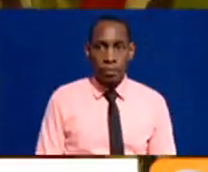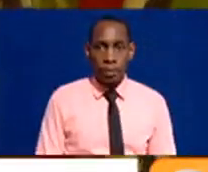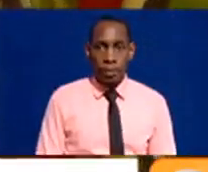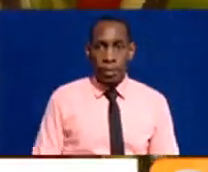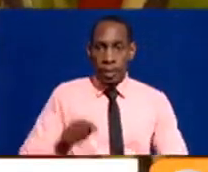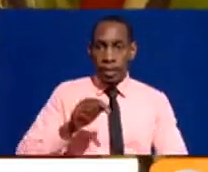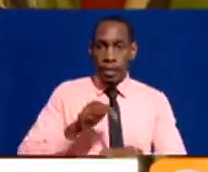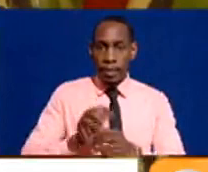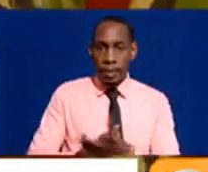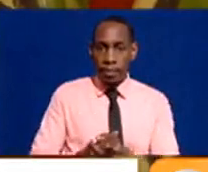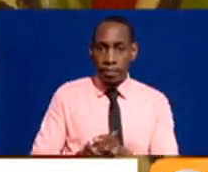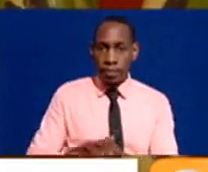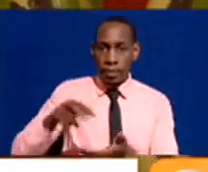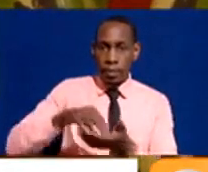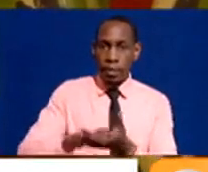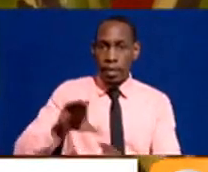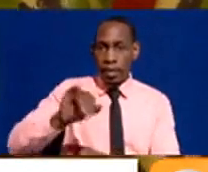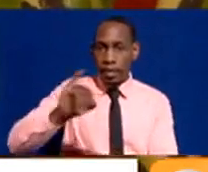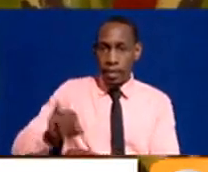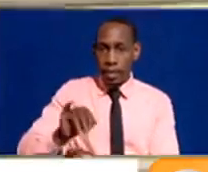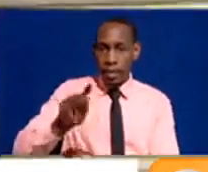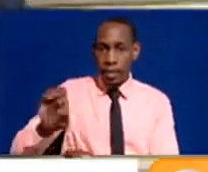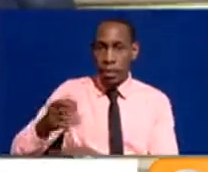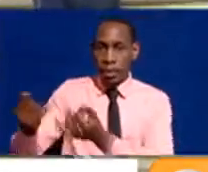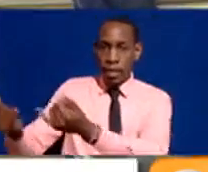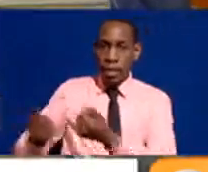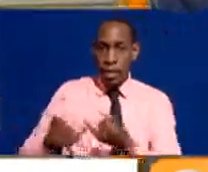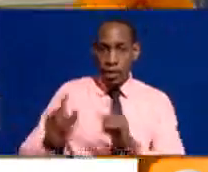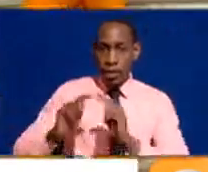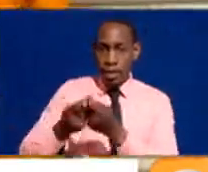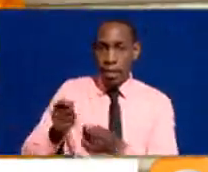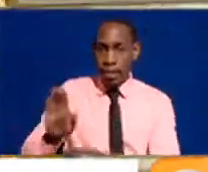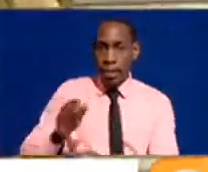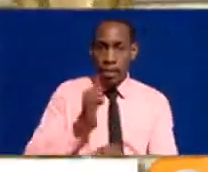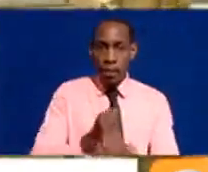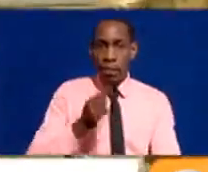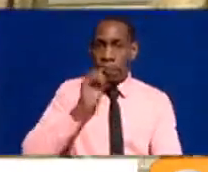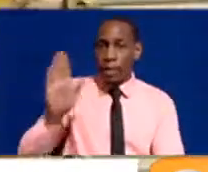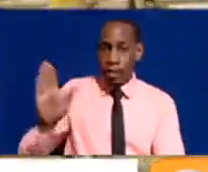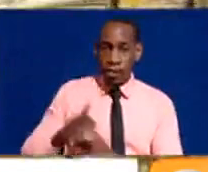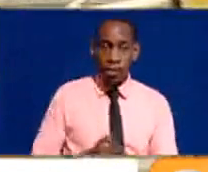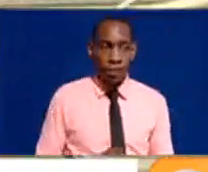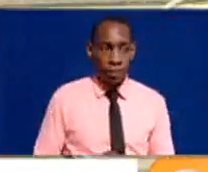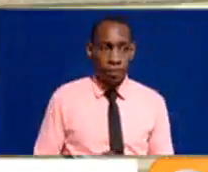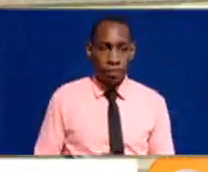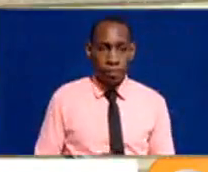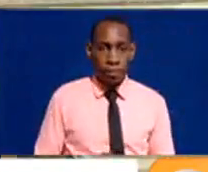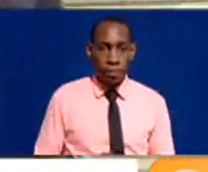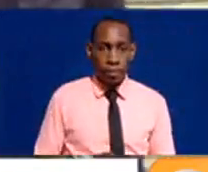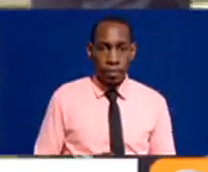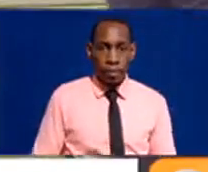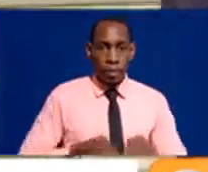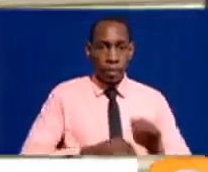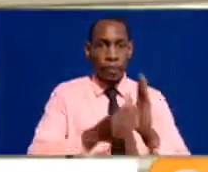Once he takes the stage, Chief Justice Koome will introduce her team to undertake the oaths. Pursuant to the provisions